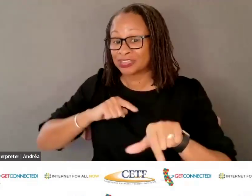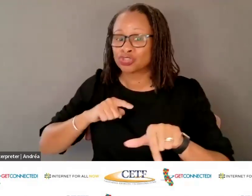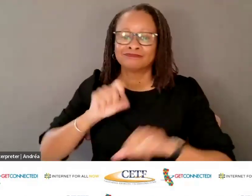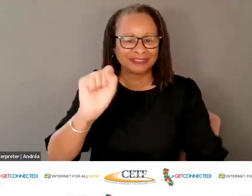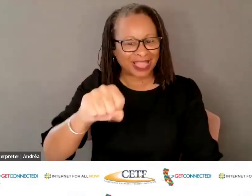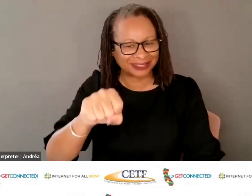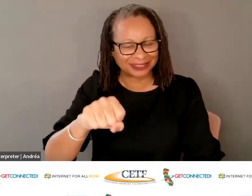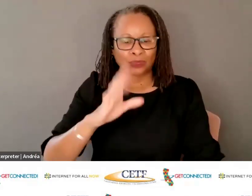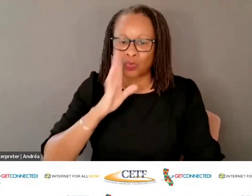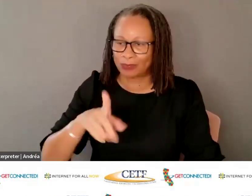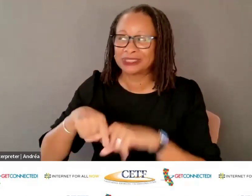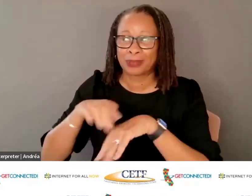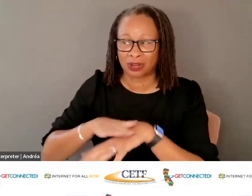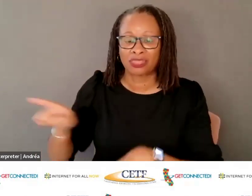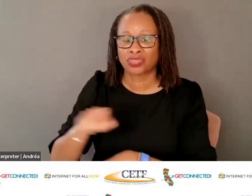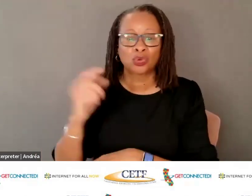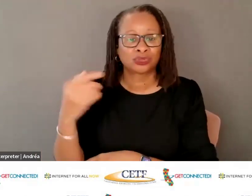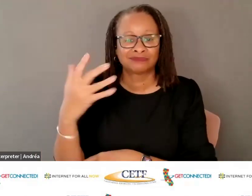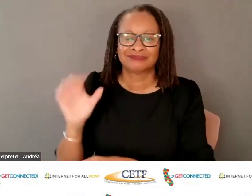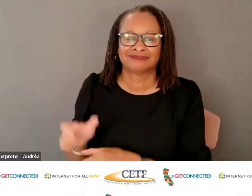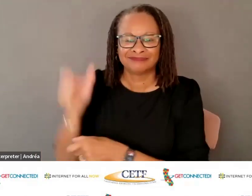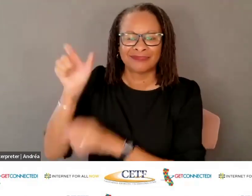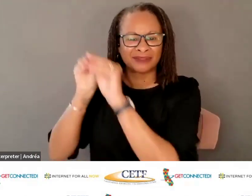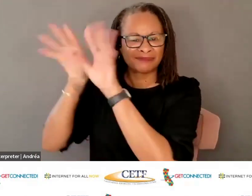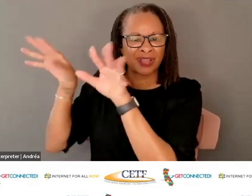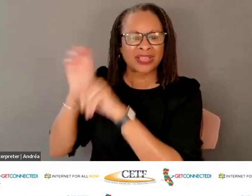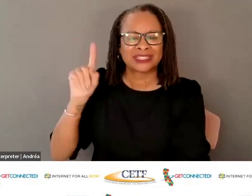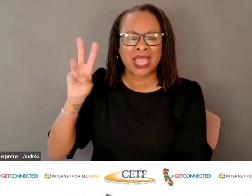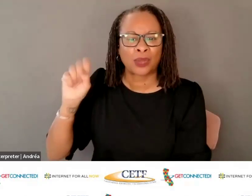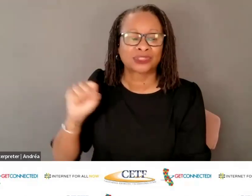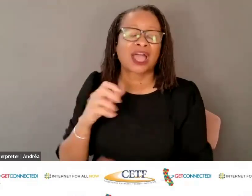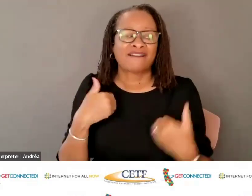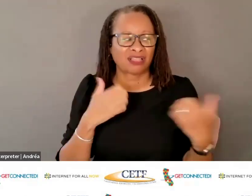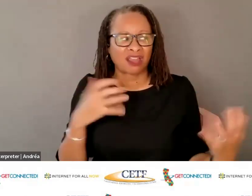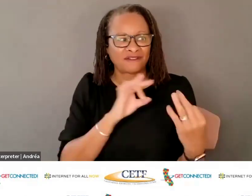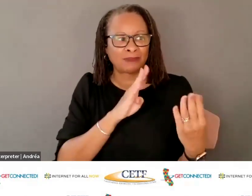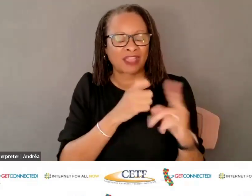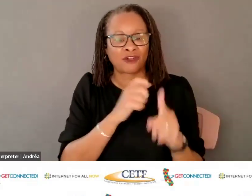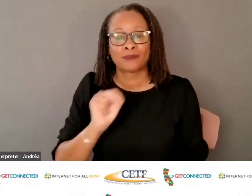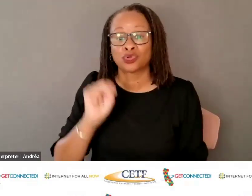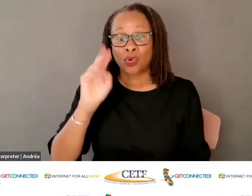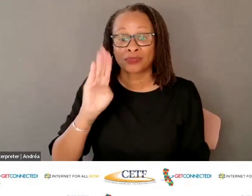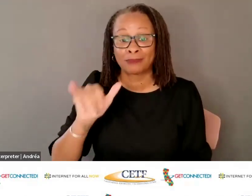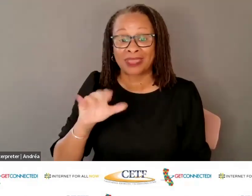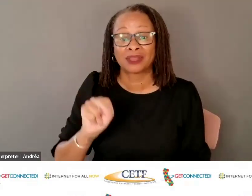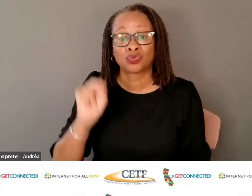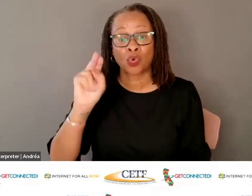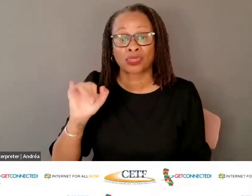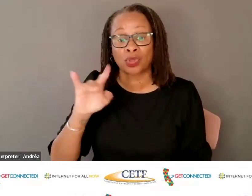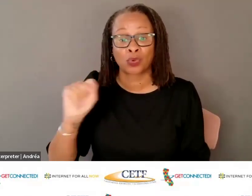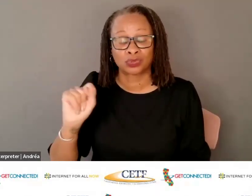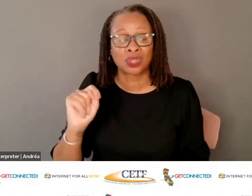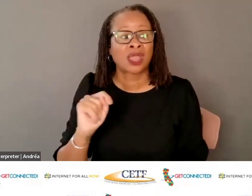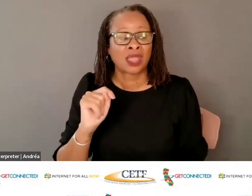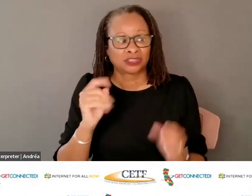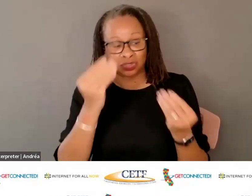leaning in. I've actually gotten quite a bit of feedback already for the North Bay, North Coast as to where there are some other priority areas